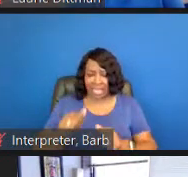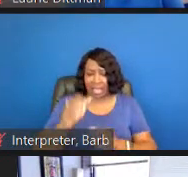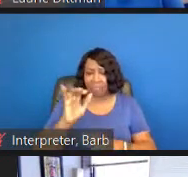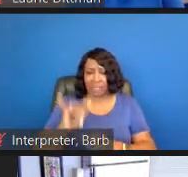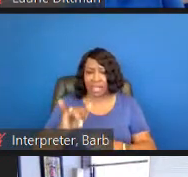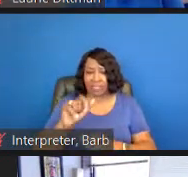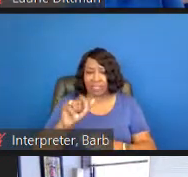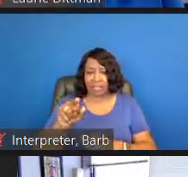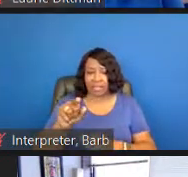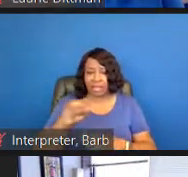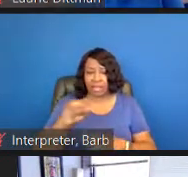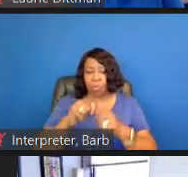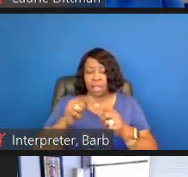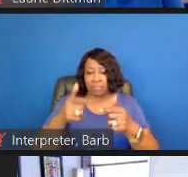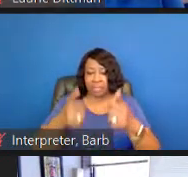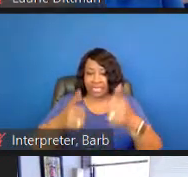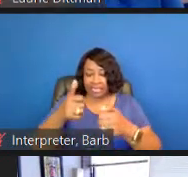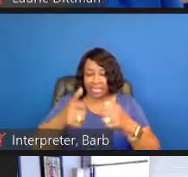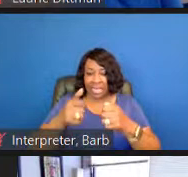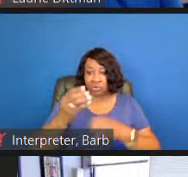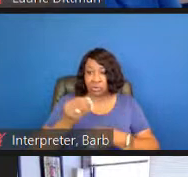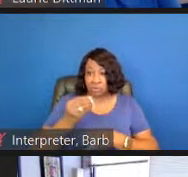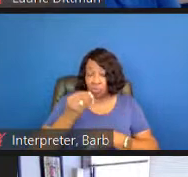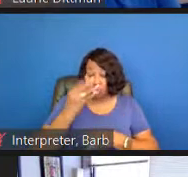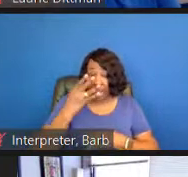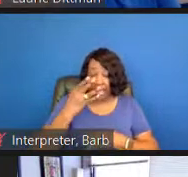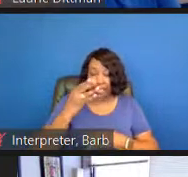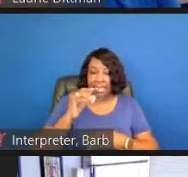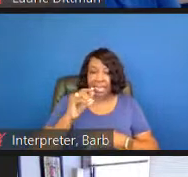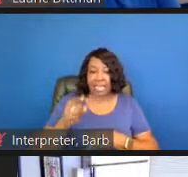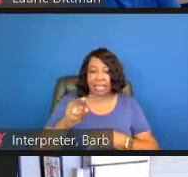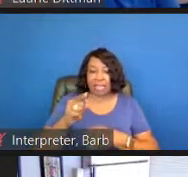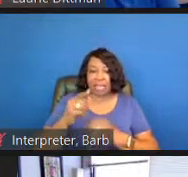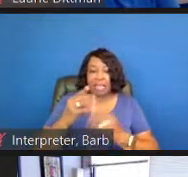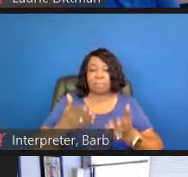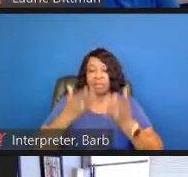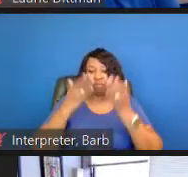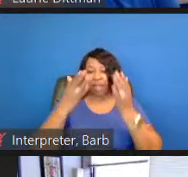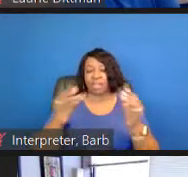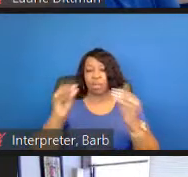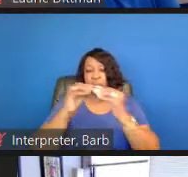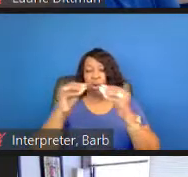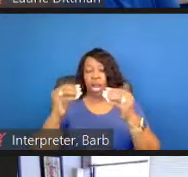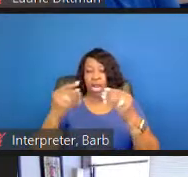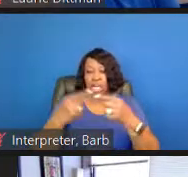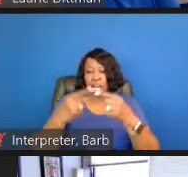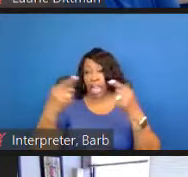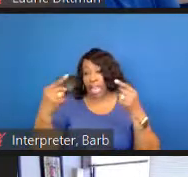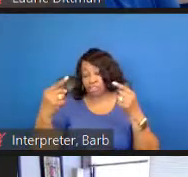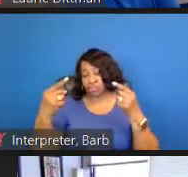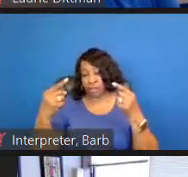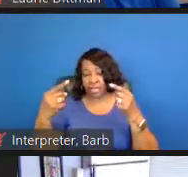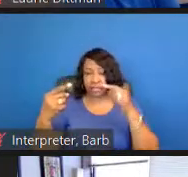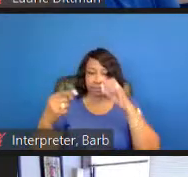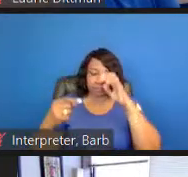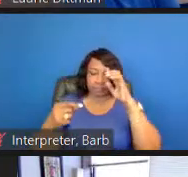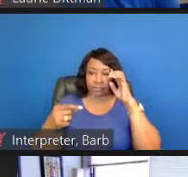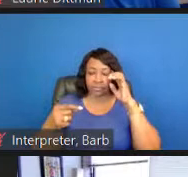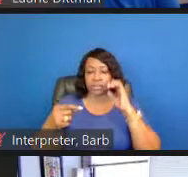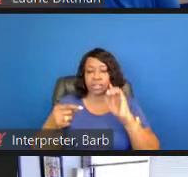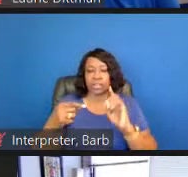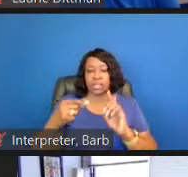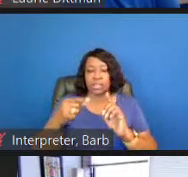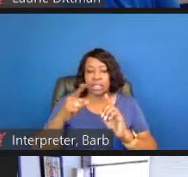when the text was in kind of like a white, it was actually provided some more contrast. And it was